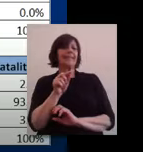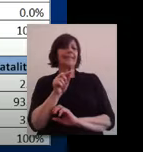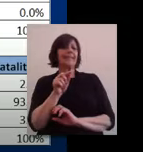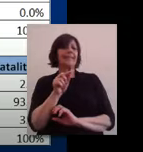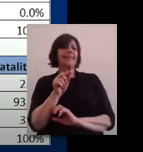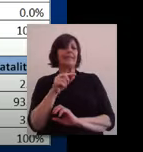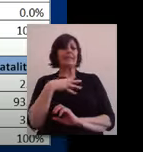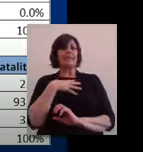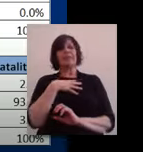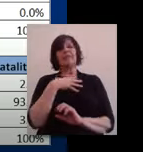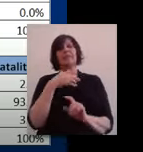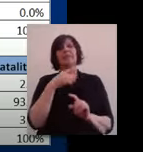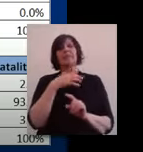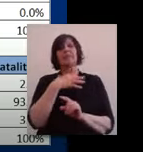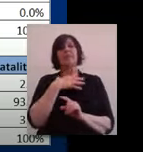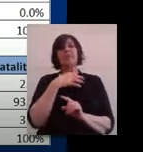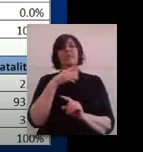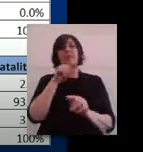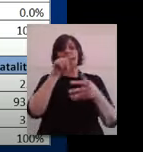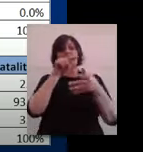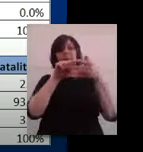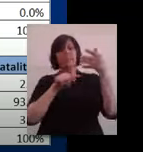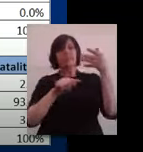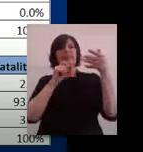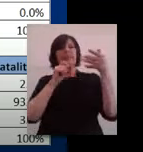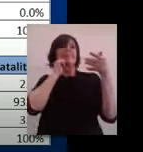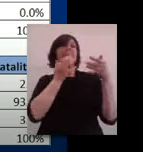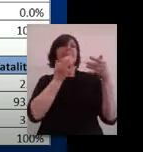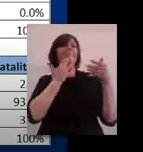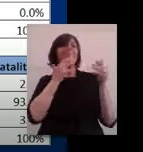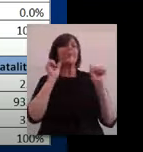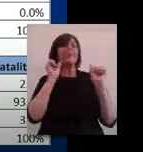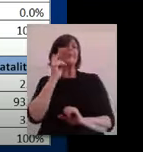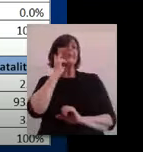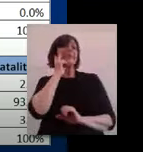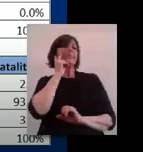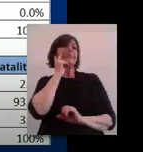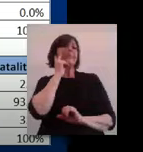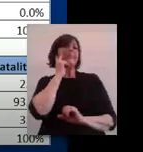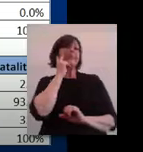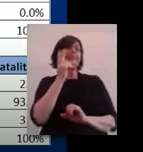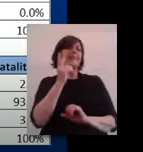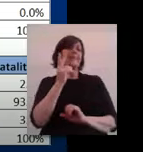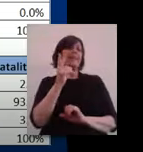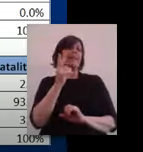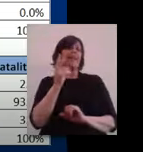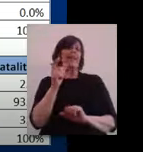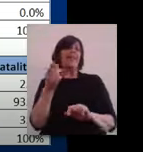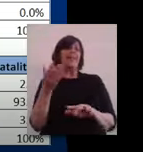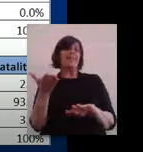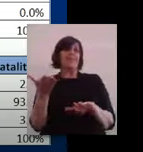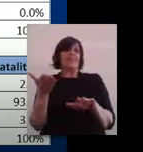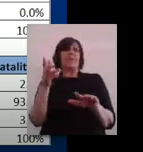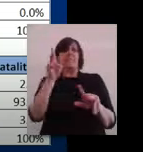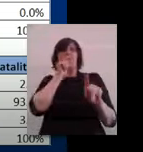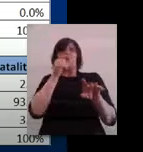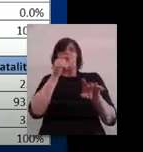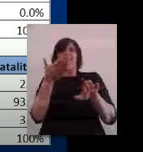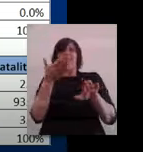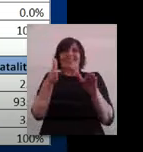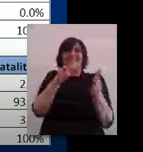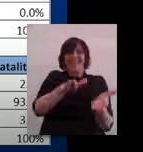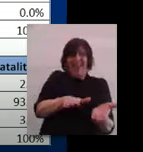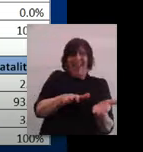ethnicity, and gender. So you can see that just in terms of the fatalities, that there are